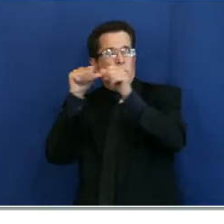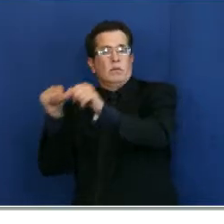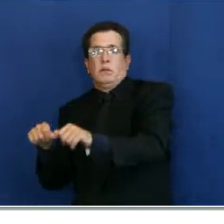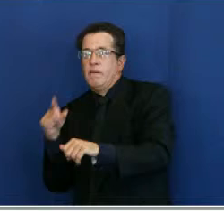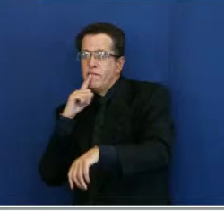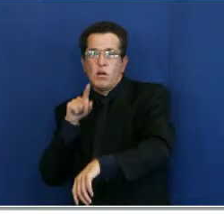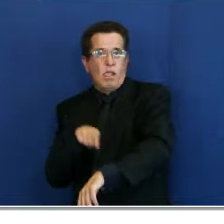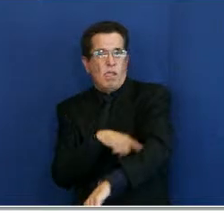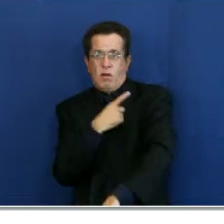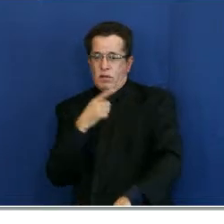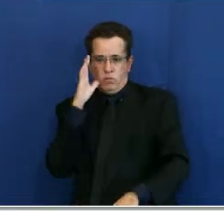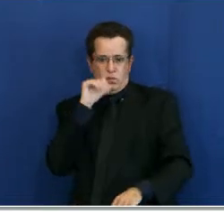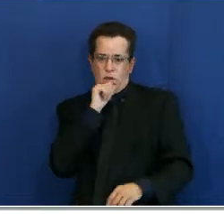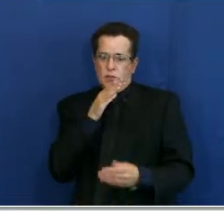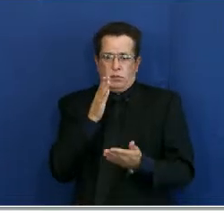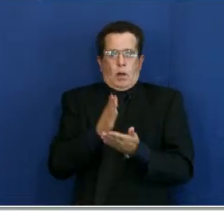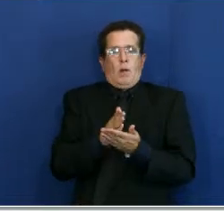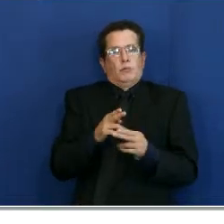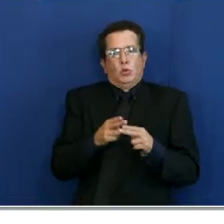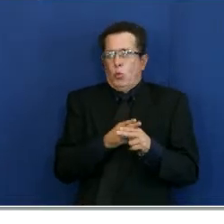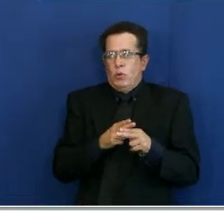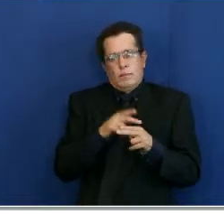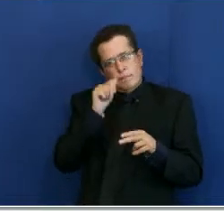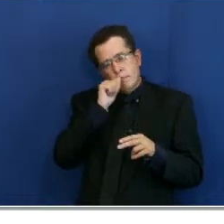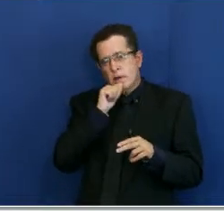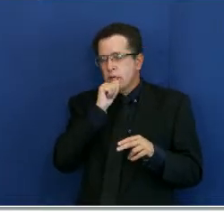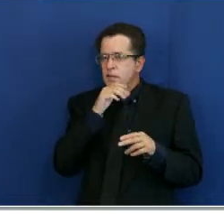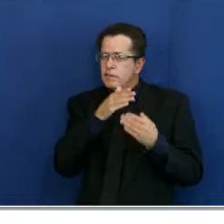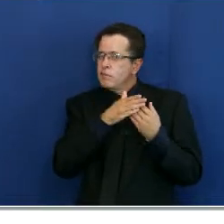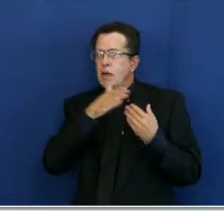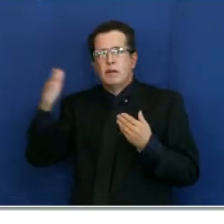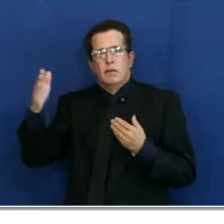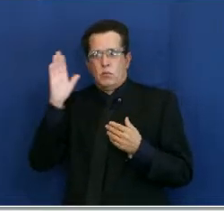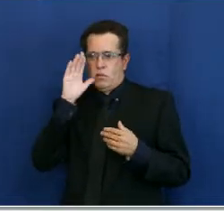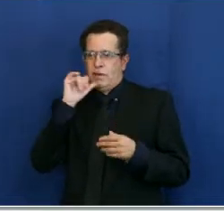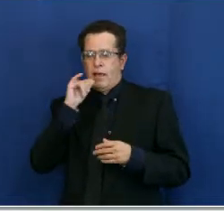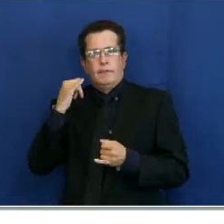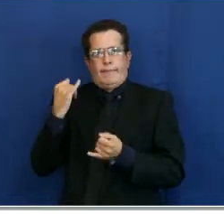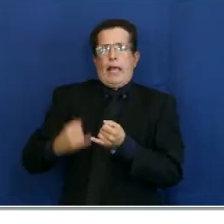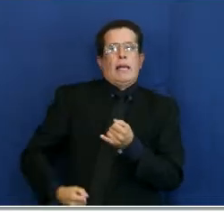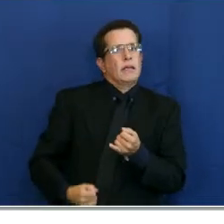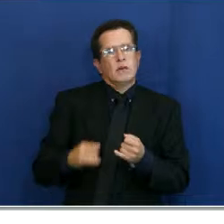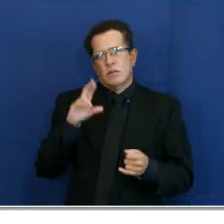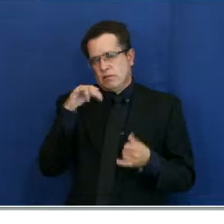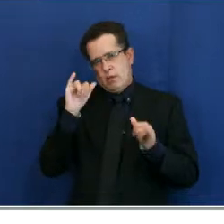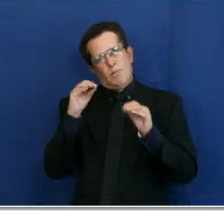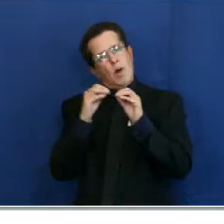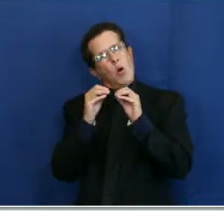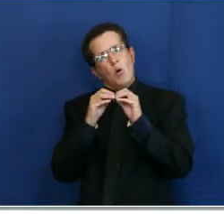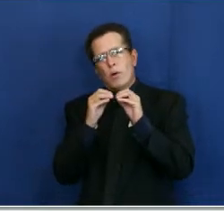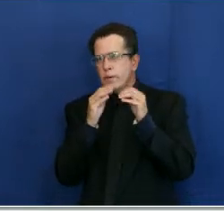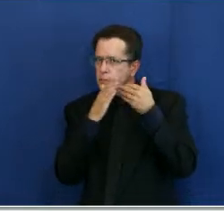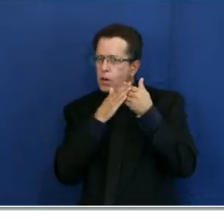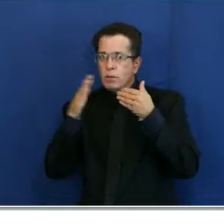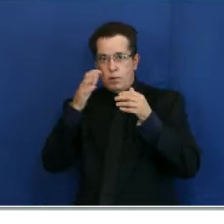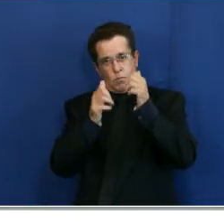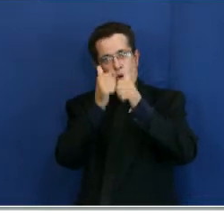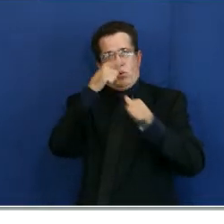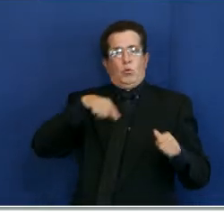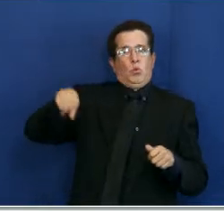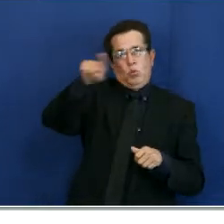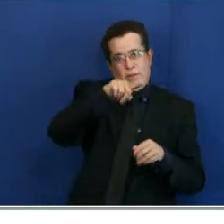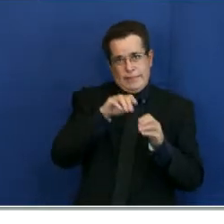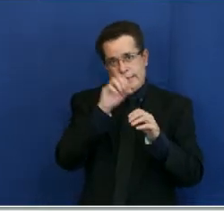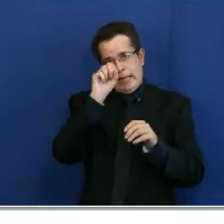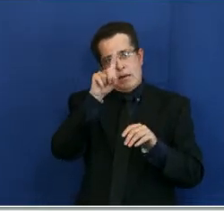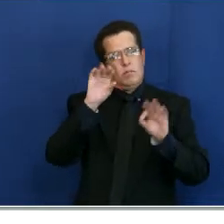to end once we come off the state monitoring list. So the majority of San Diegans are doing their part,